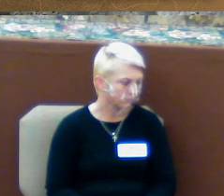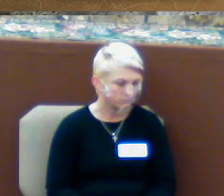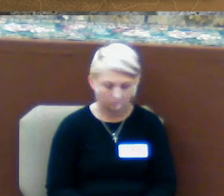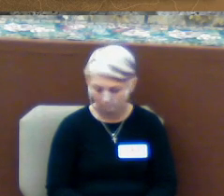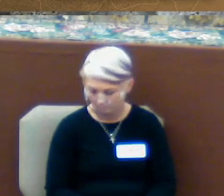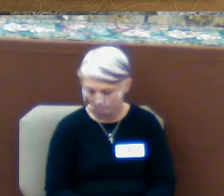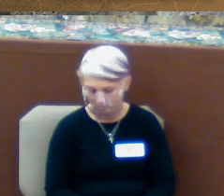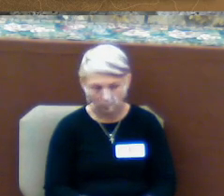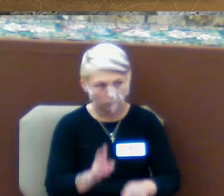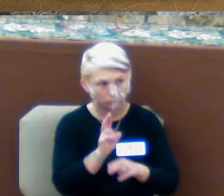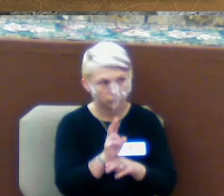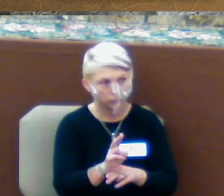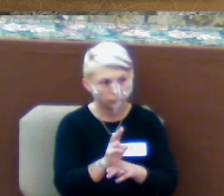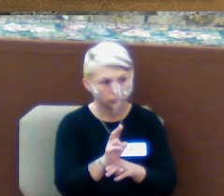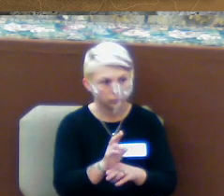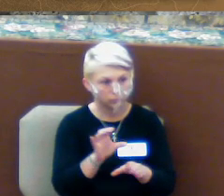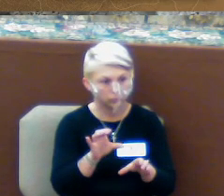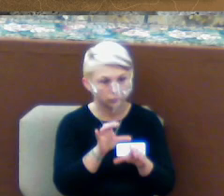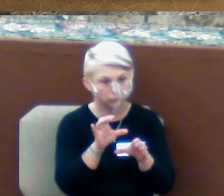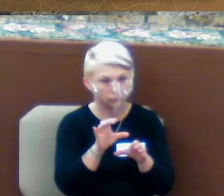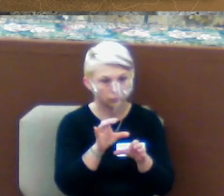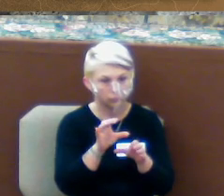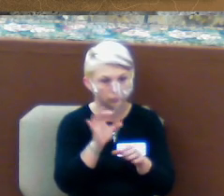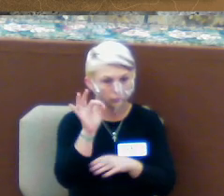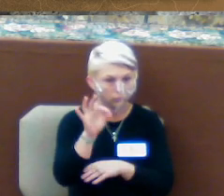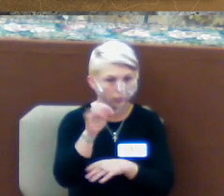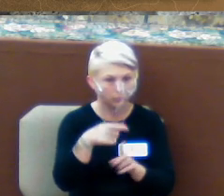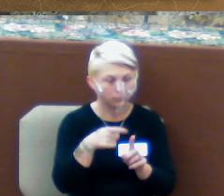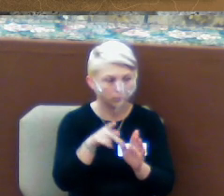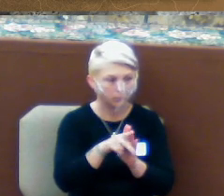I usually do the sermon from a PowerPoint.